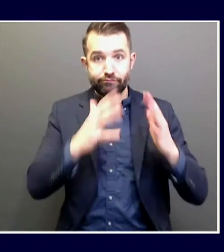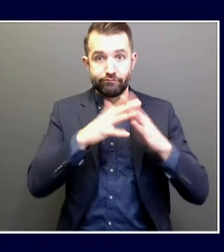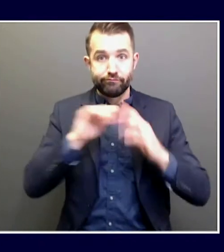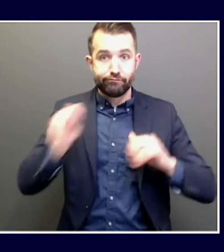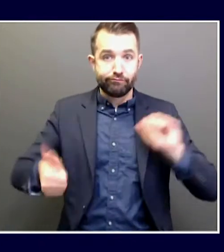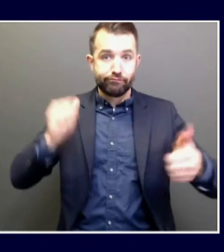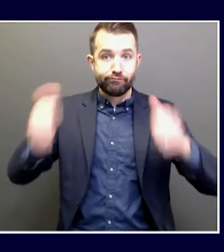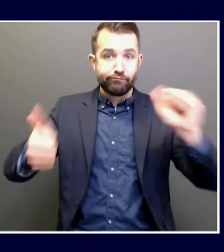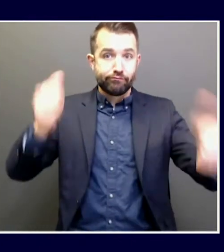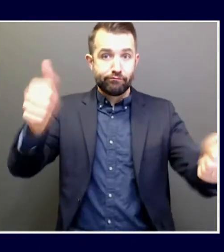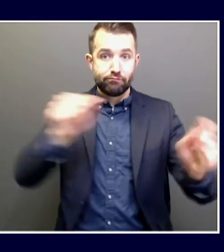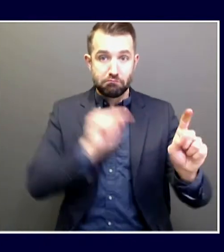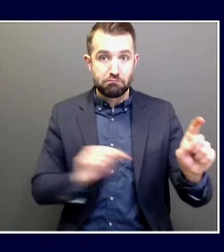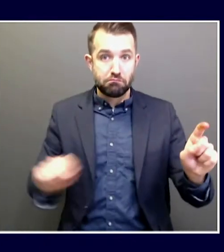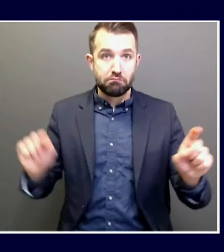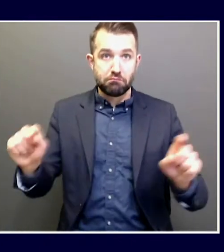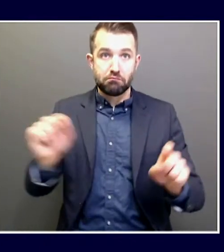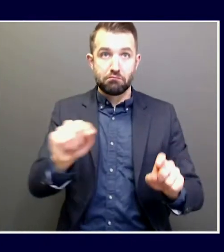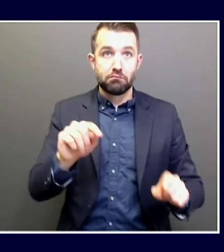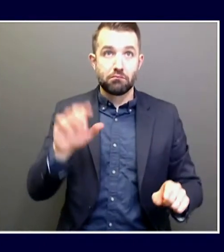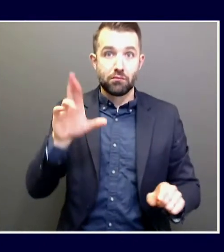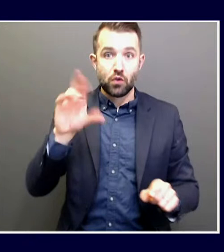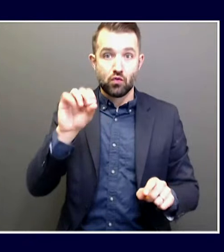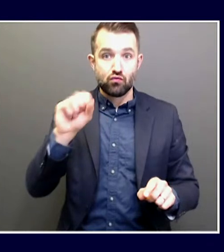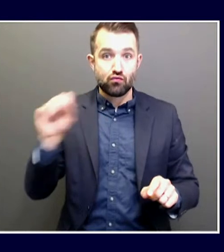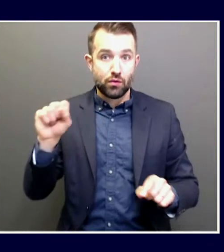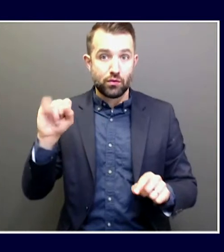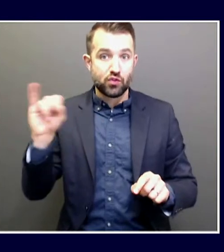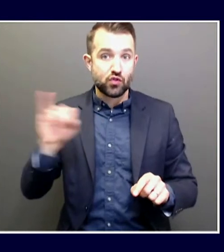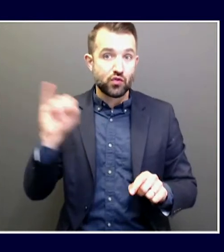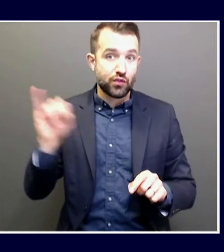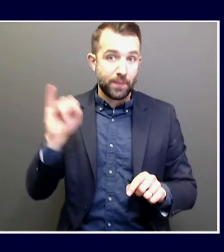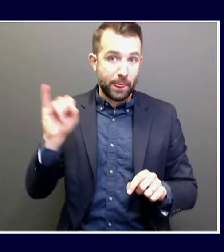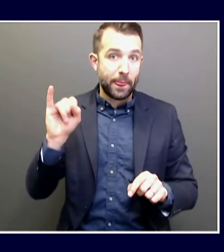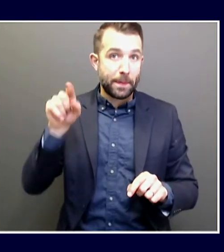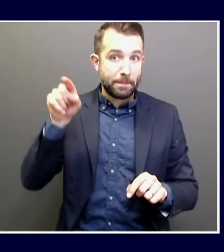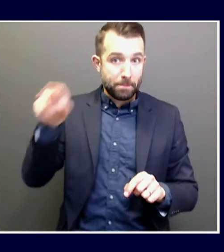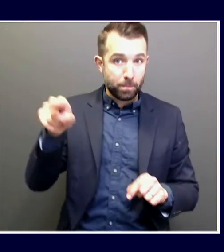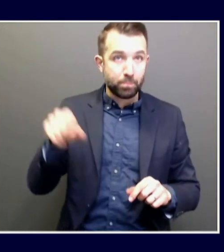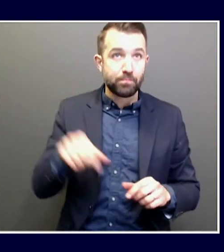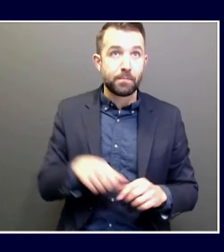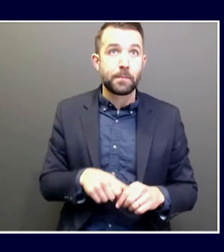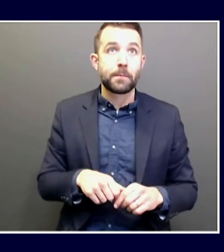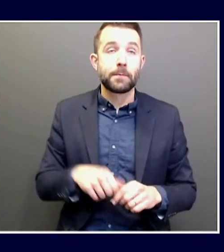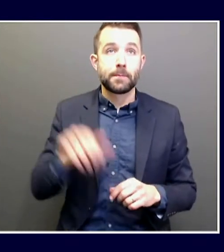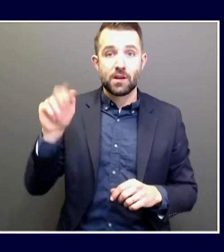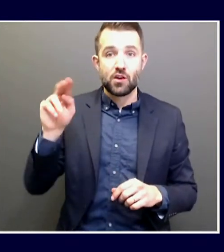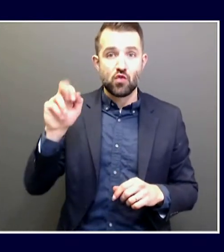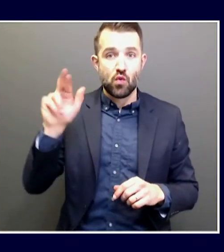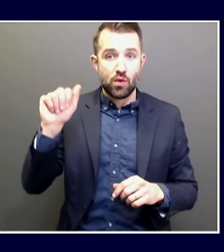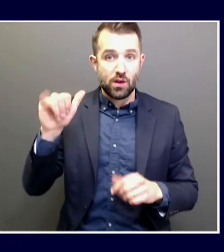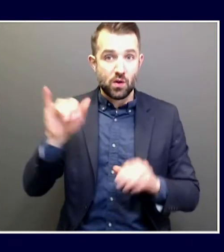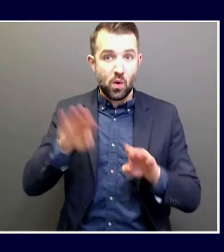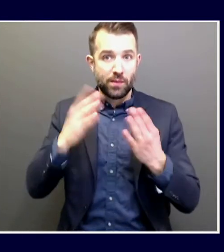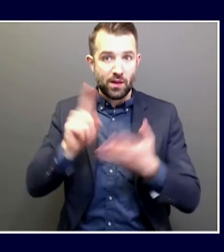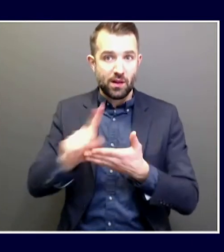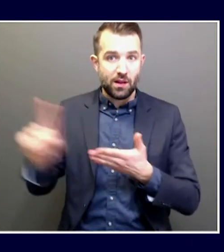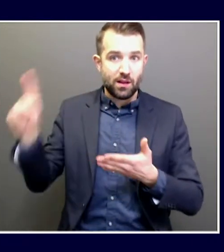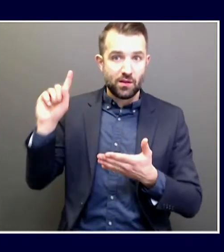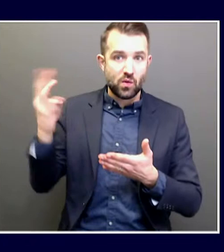and, that's a really big one. But I remember last Wednesday, you kind of talked about efforting